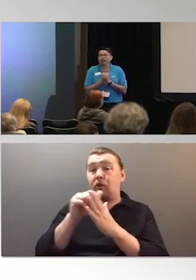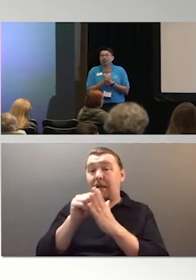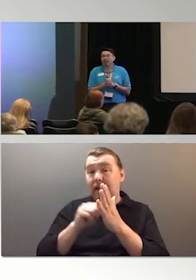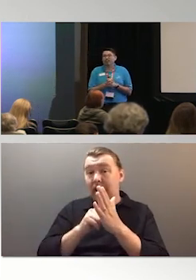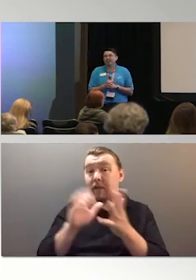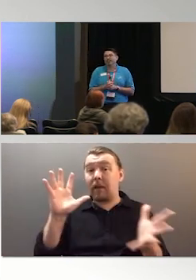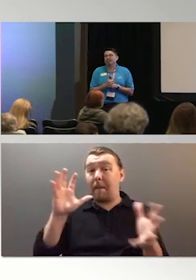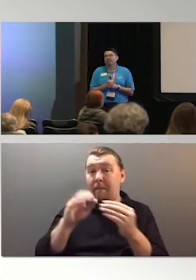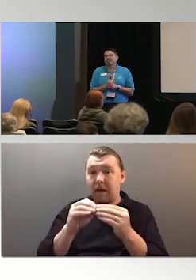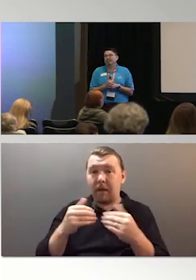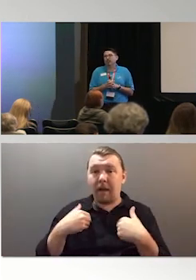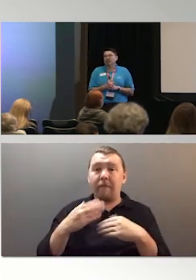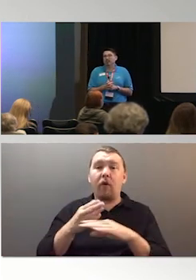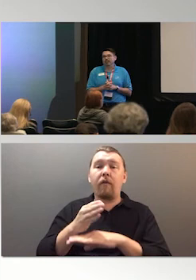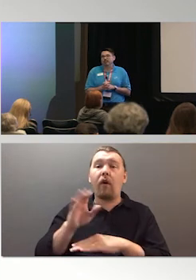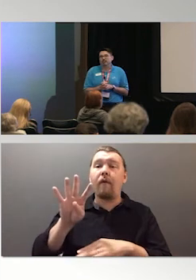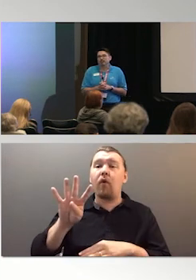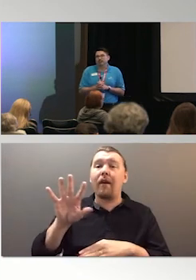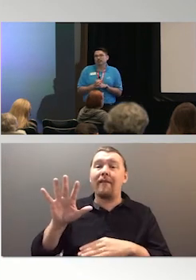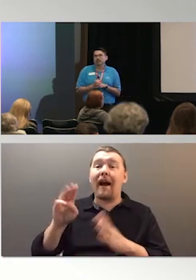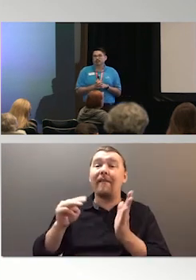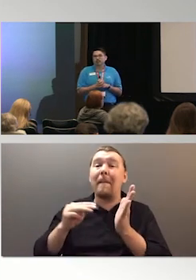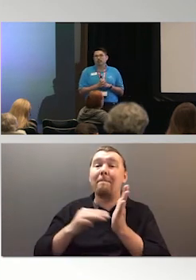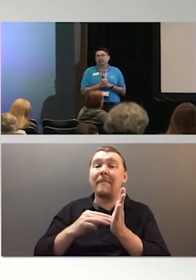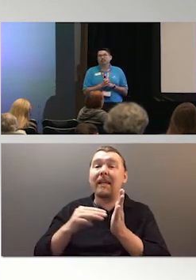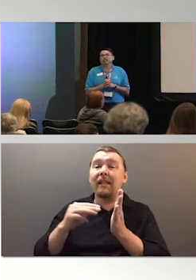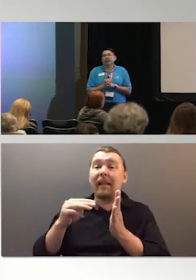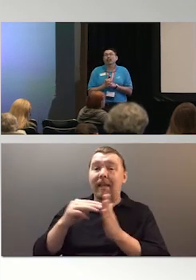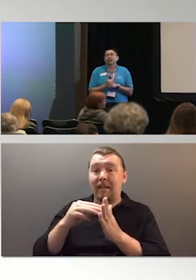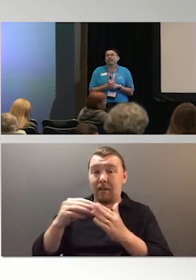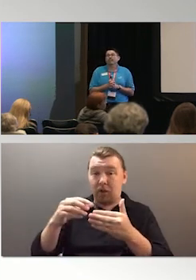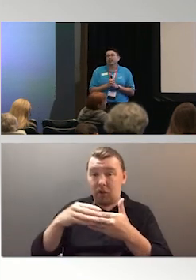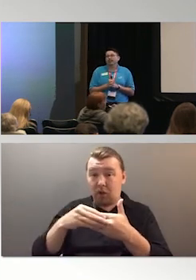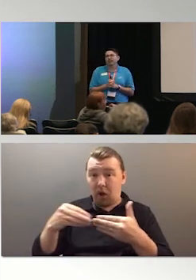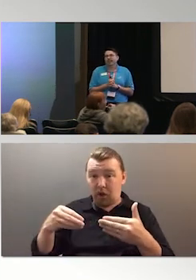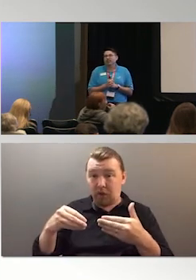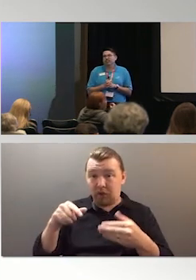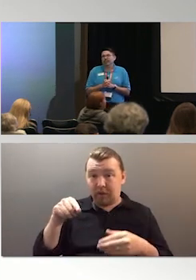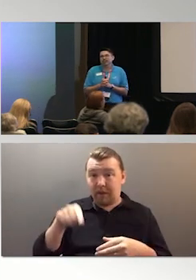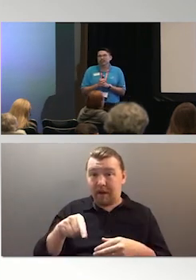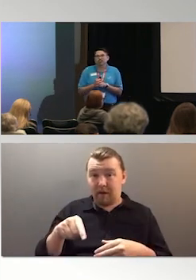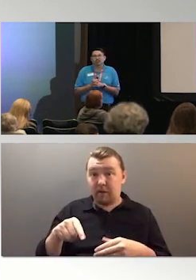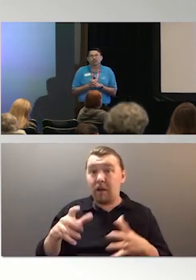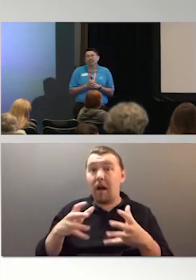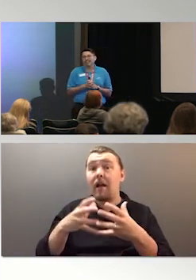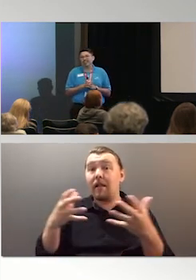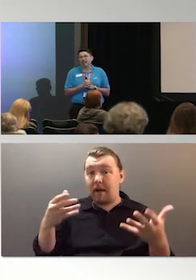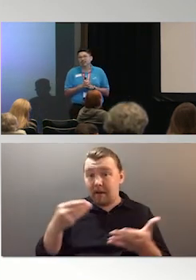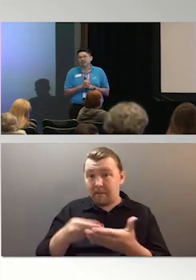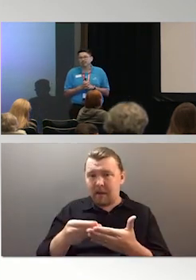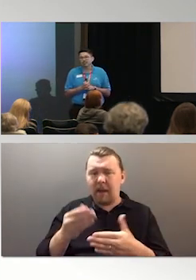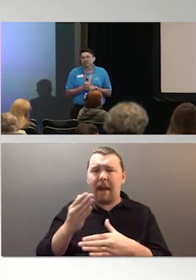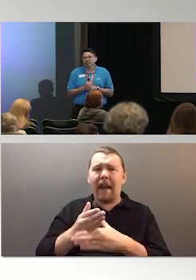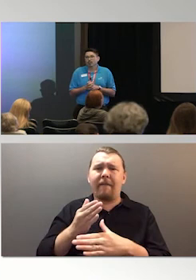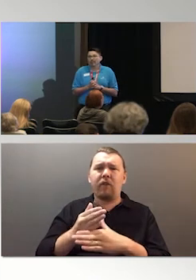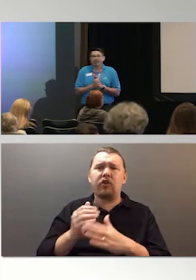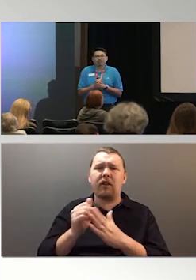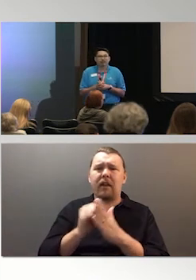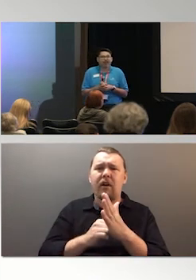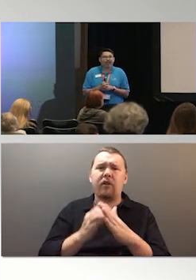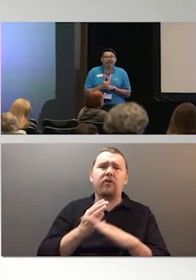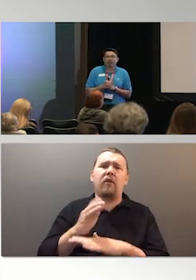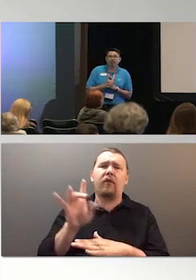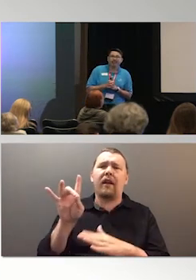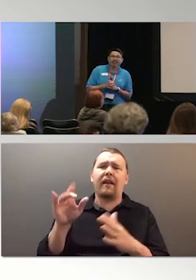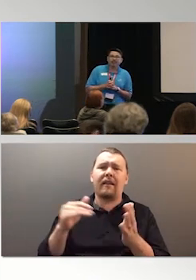over $45 million saved, which is a lot of money. The average account balance is over $8,000. We have